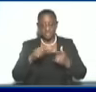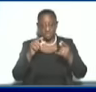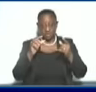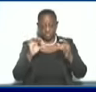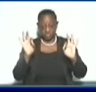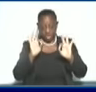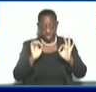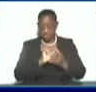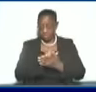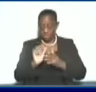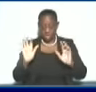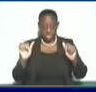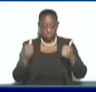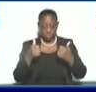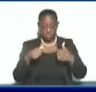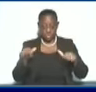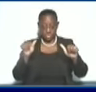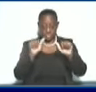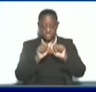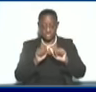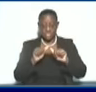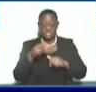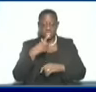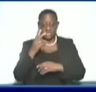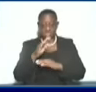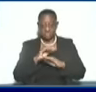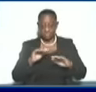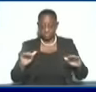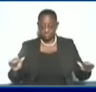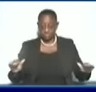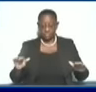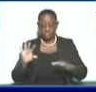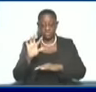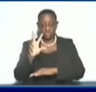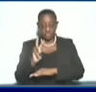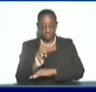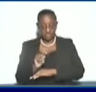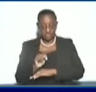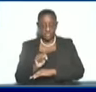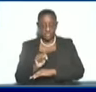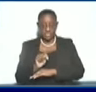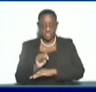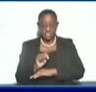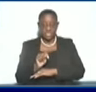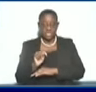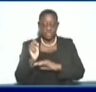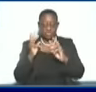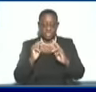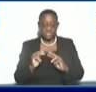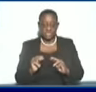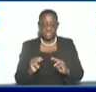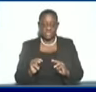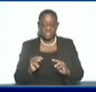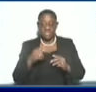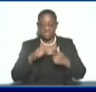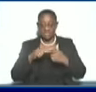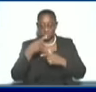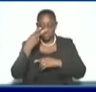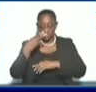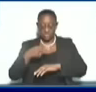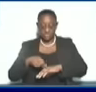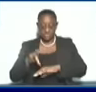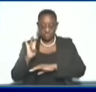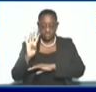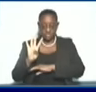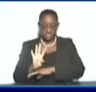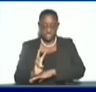for all areas, the winds will fall off light and variable with flat seas. They're going to be 1 to 3 feet instead of that 3 to 6. Low tide taking place at